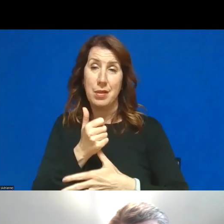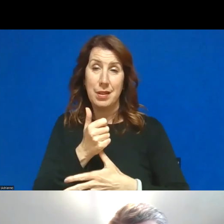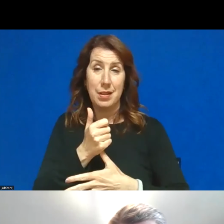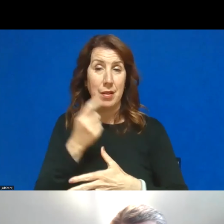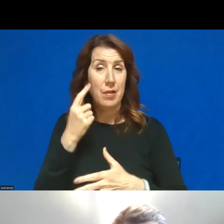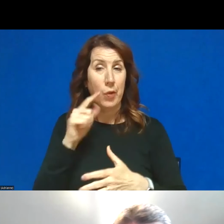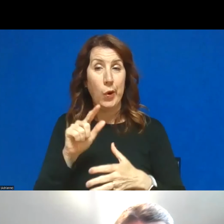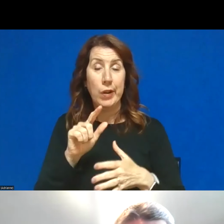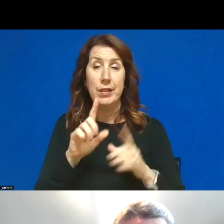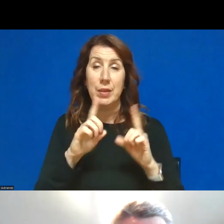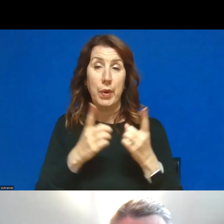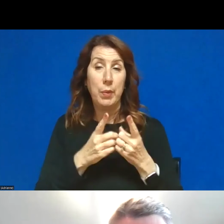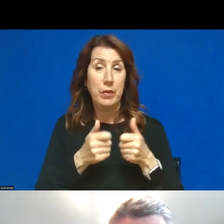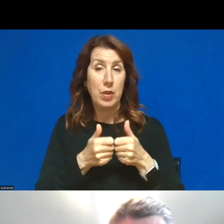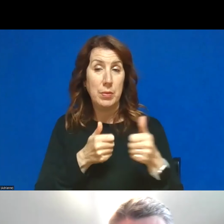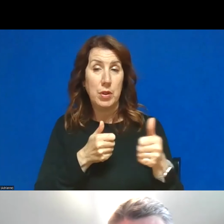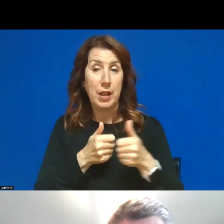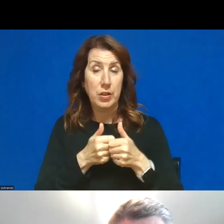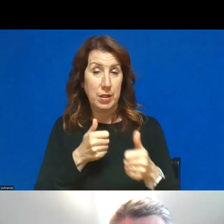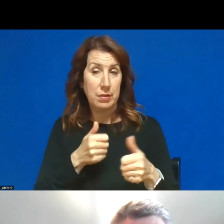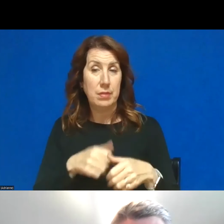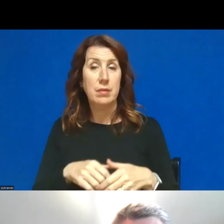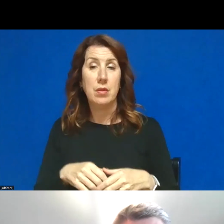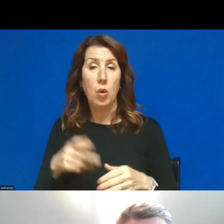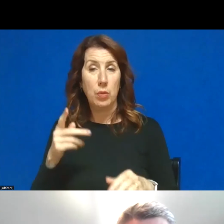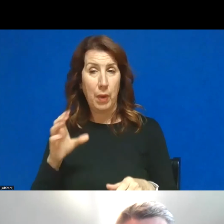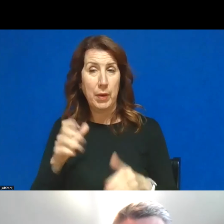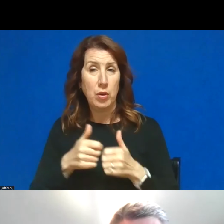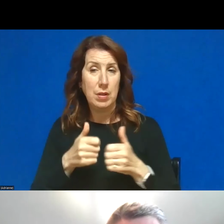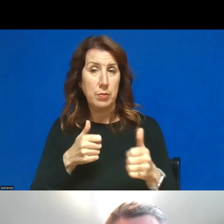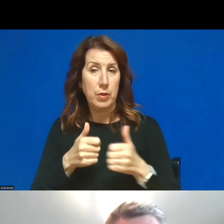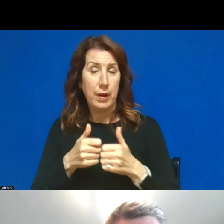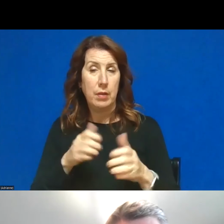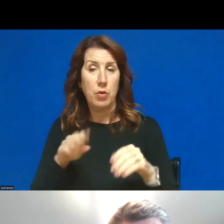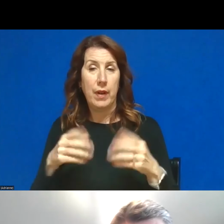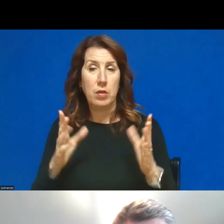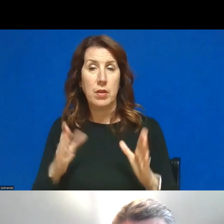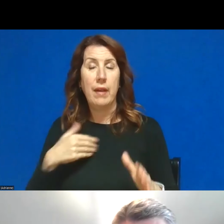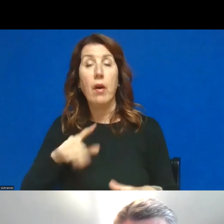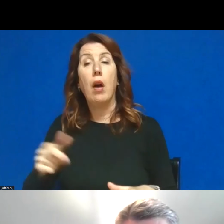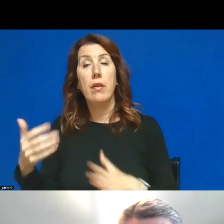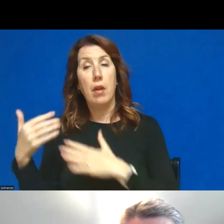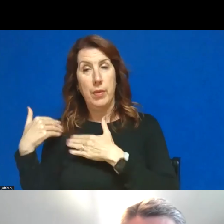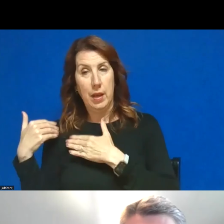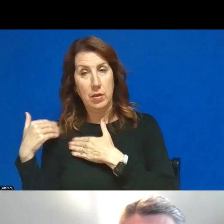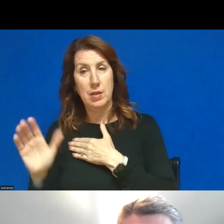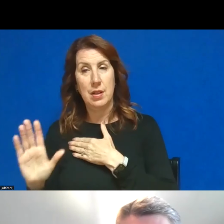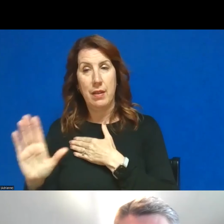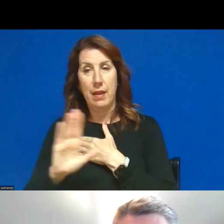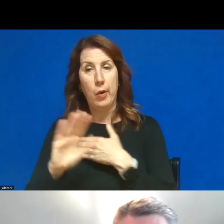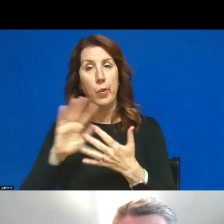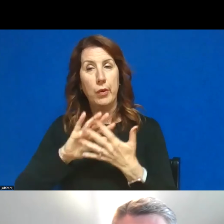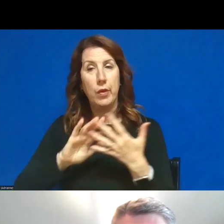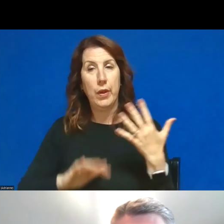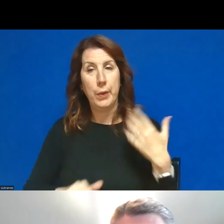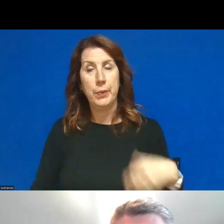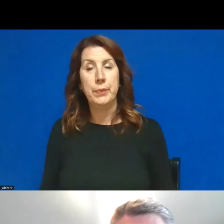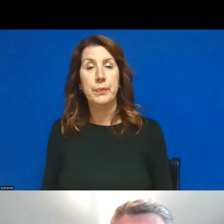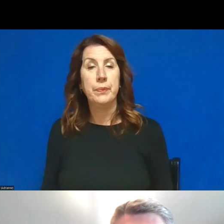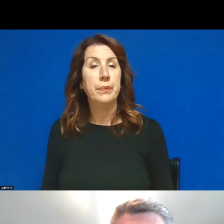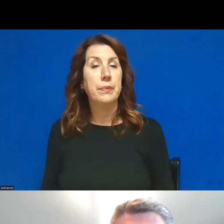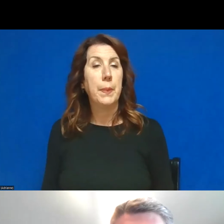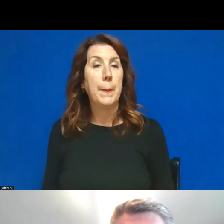Department of Transportation or even public transit providers. They have many other obligations in their portfolio. We go to